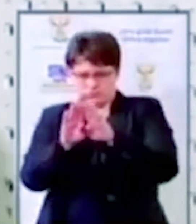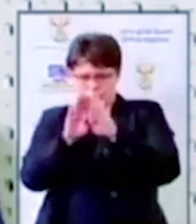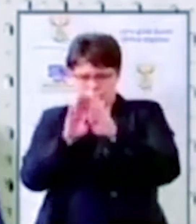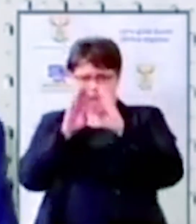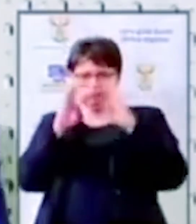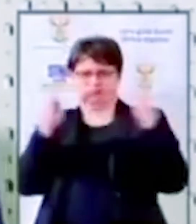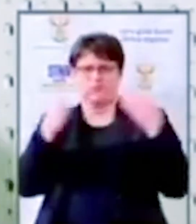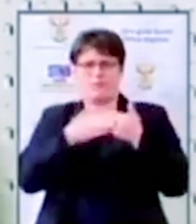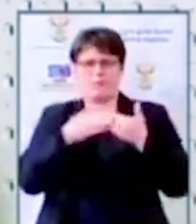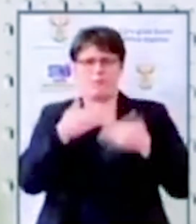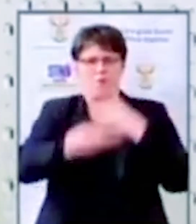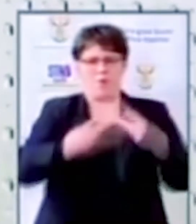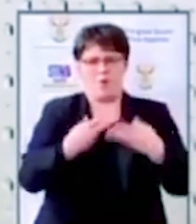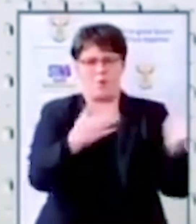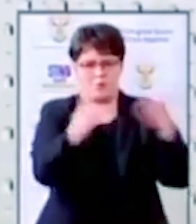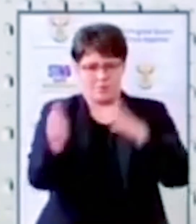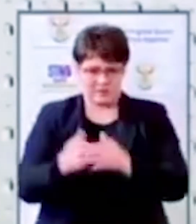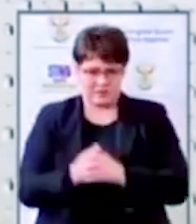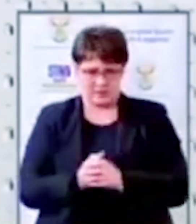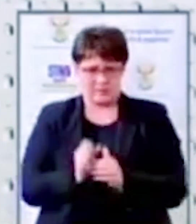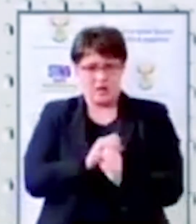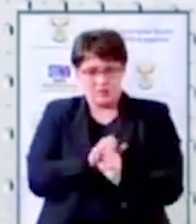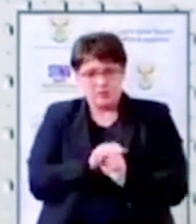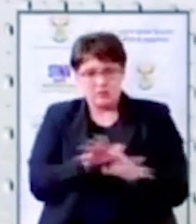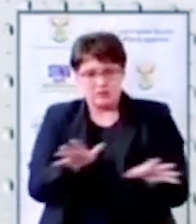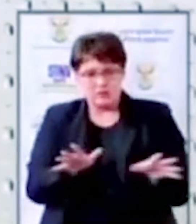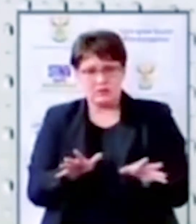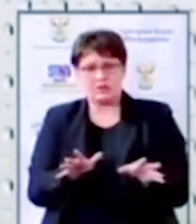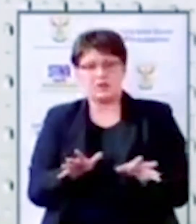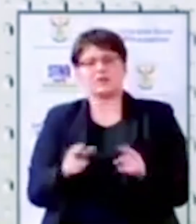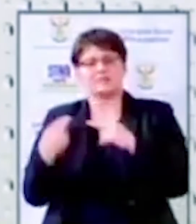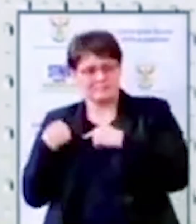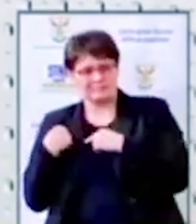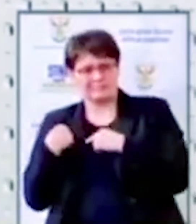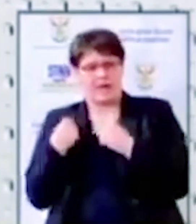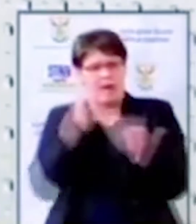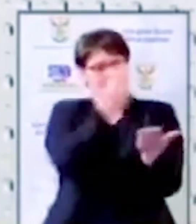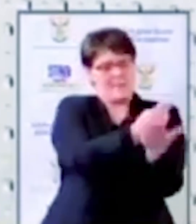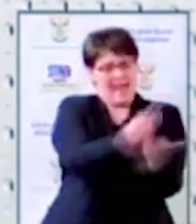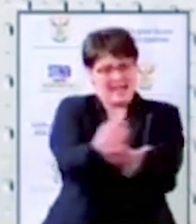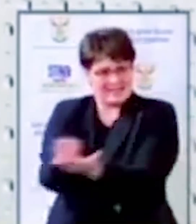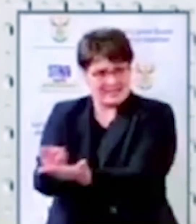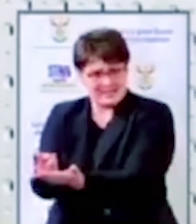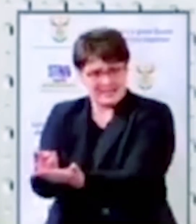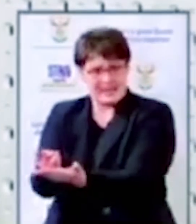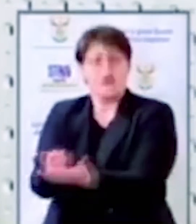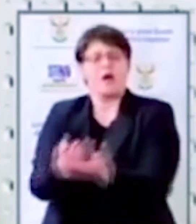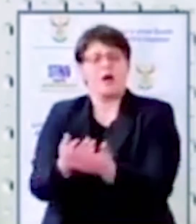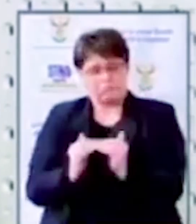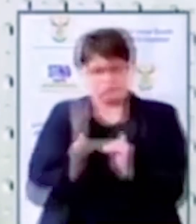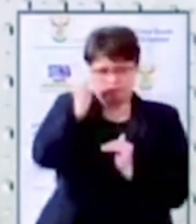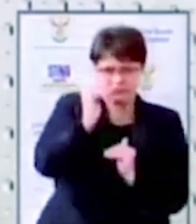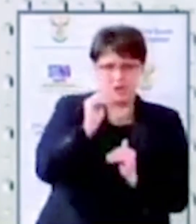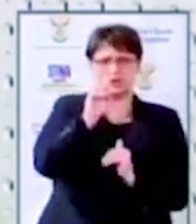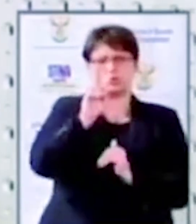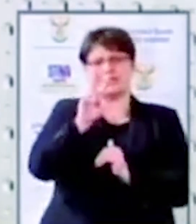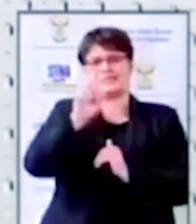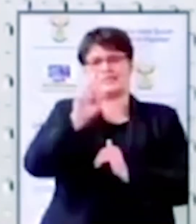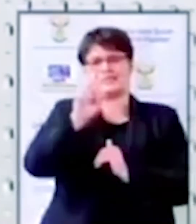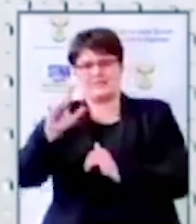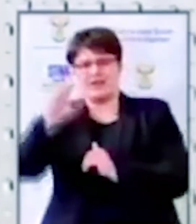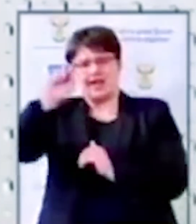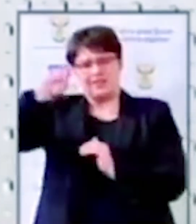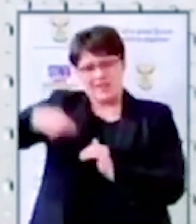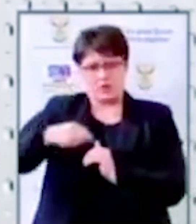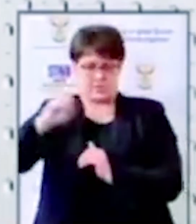successfully increased our COVID-19 bed capacity to about 27,000, identified